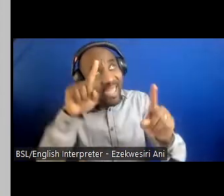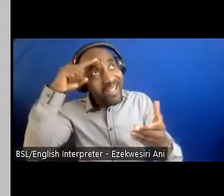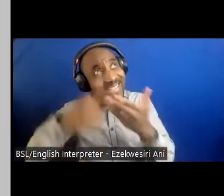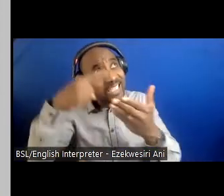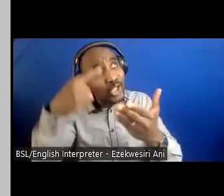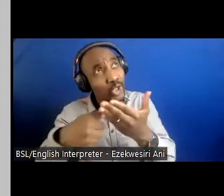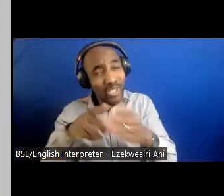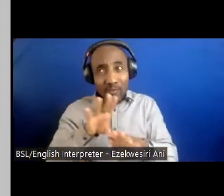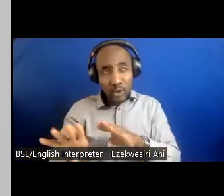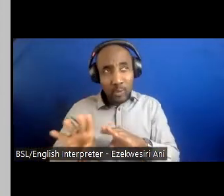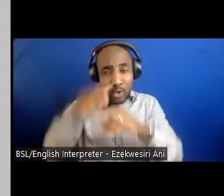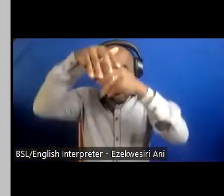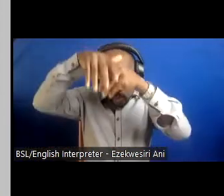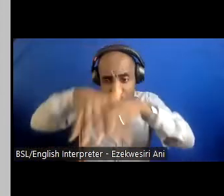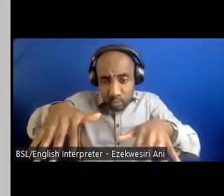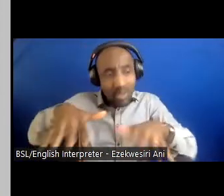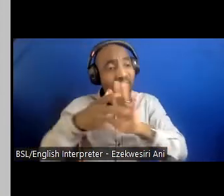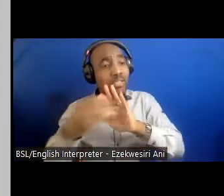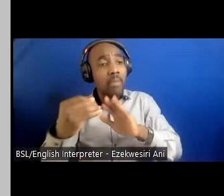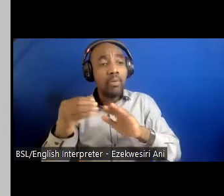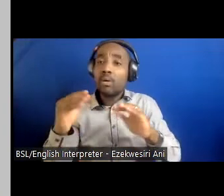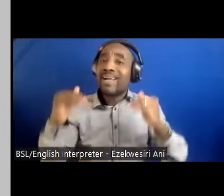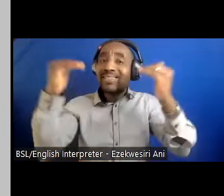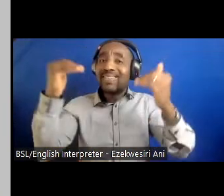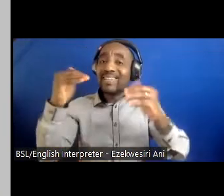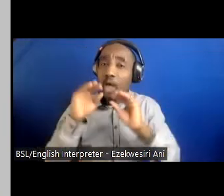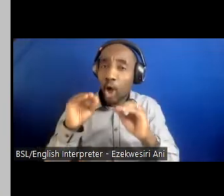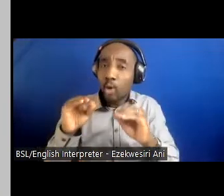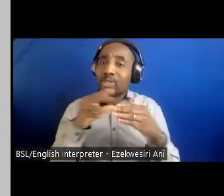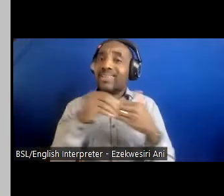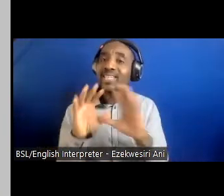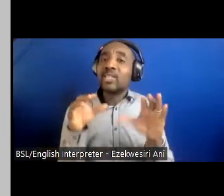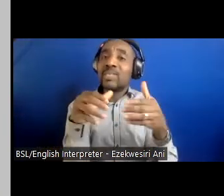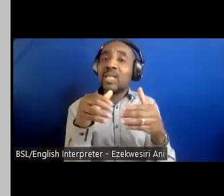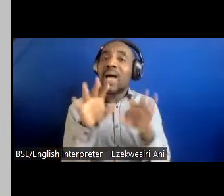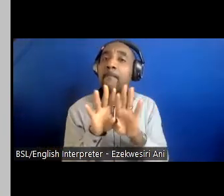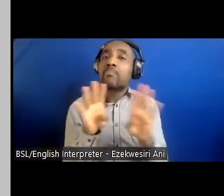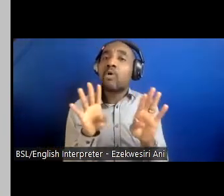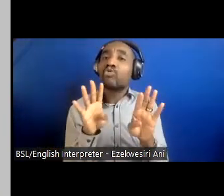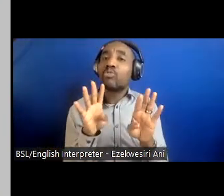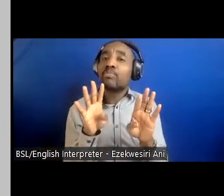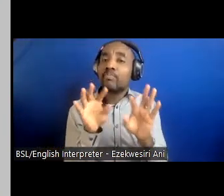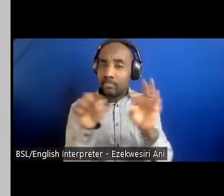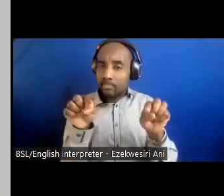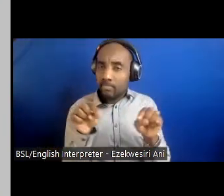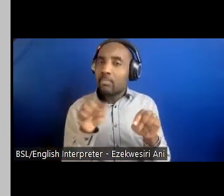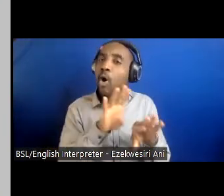sport, for example, senior coaches, senior leadership teams, and the boardrooms of sport.